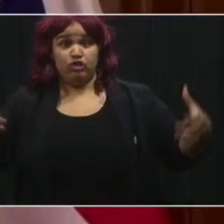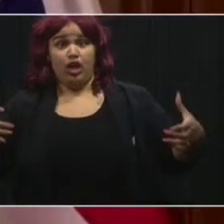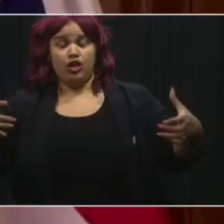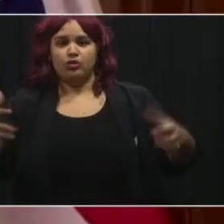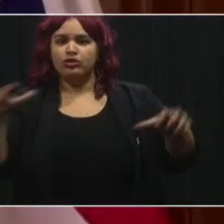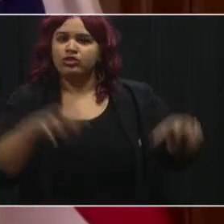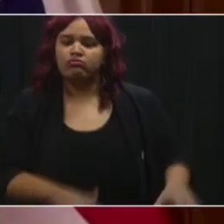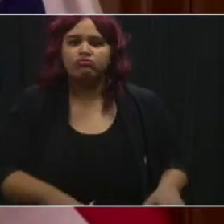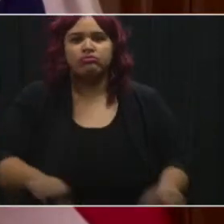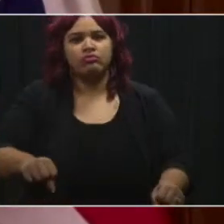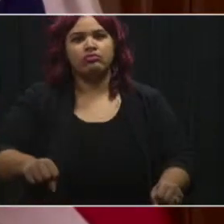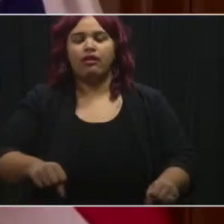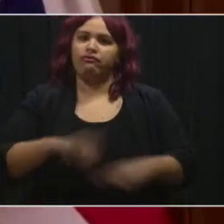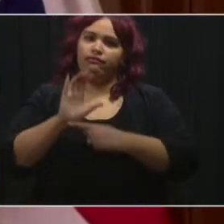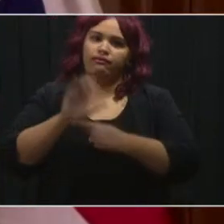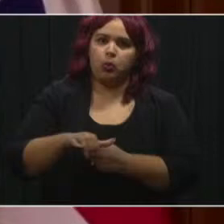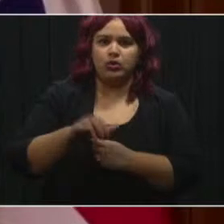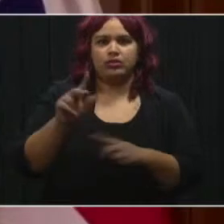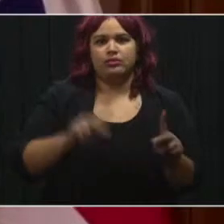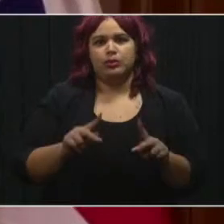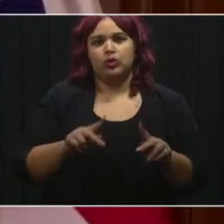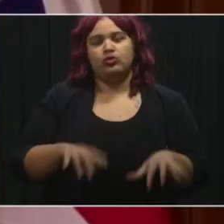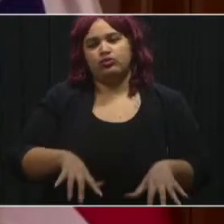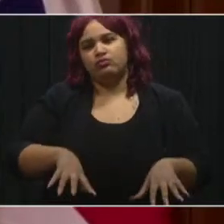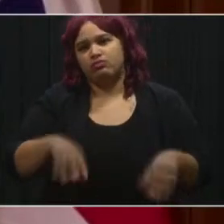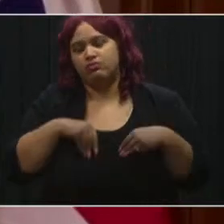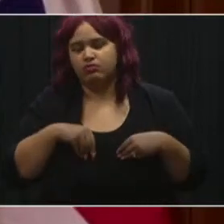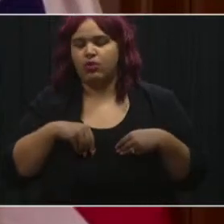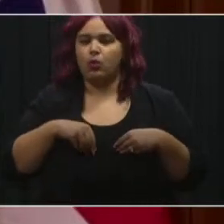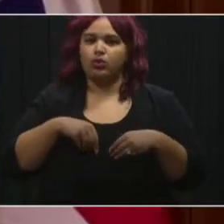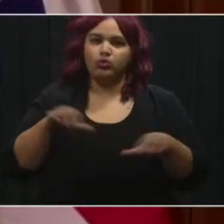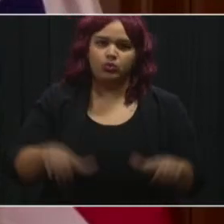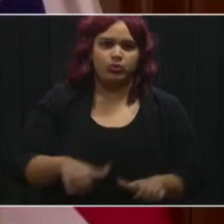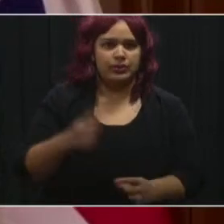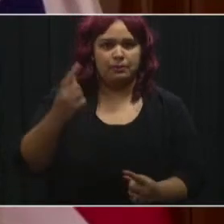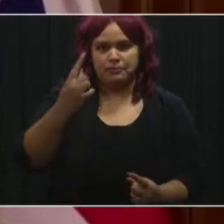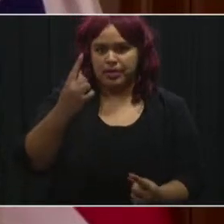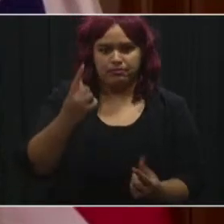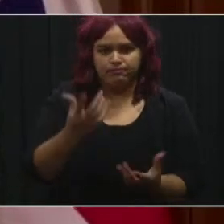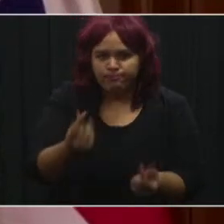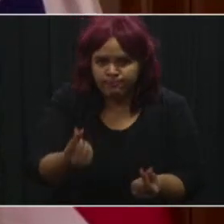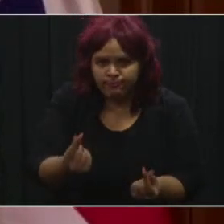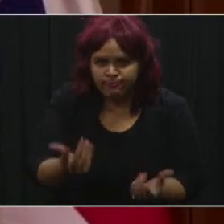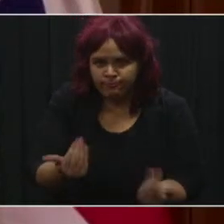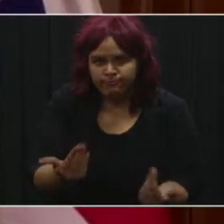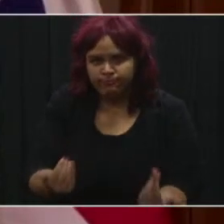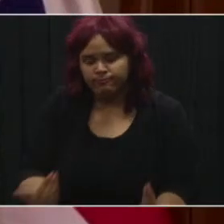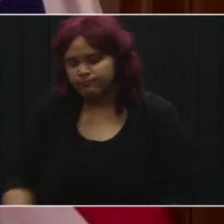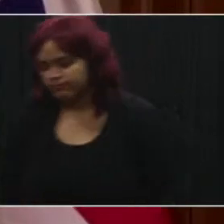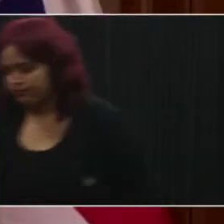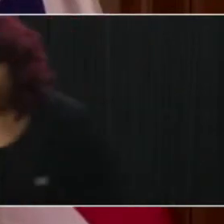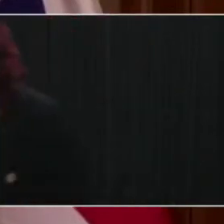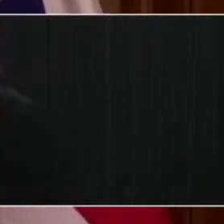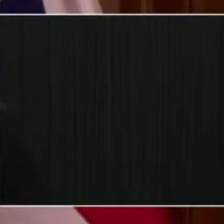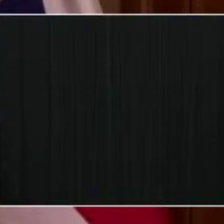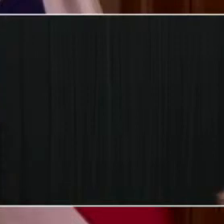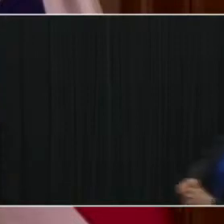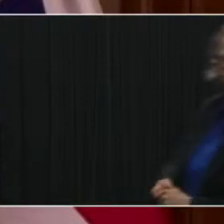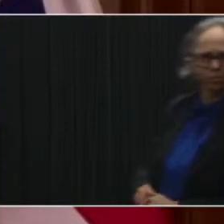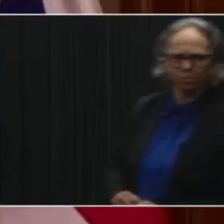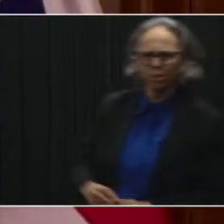Look, we've done a lot of different things, as you know. We did the Vaccination. What people are not